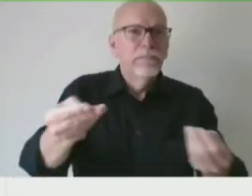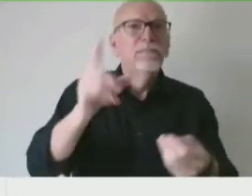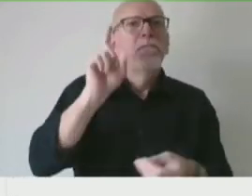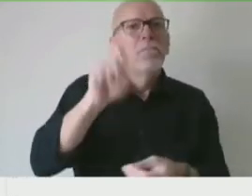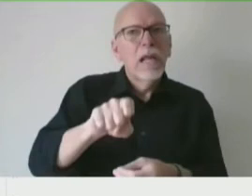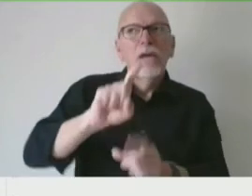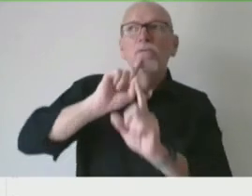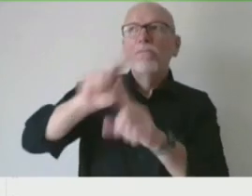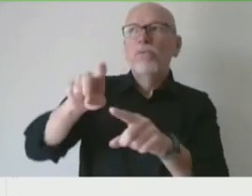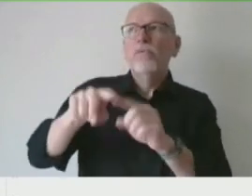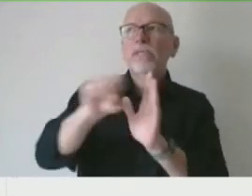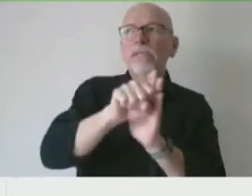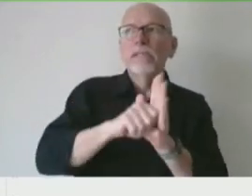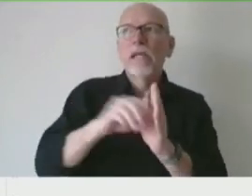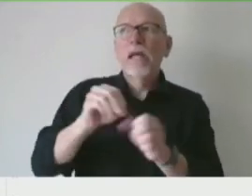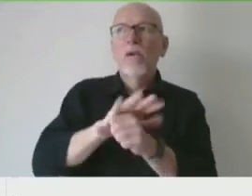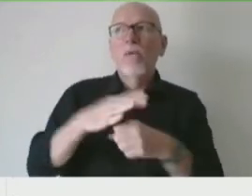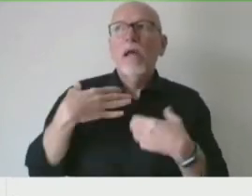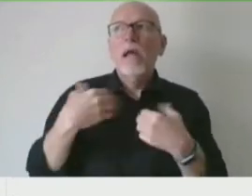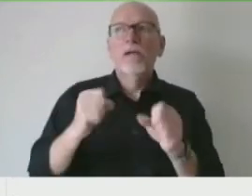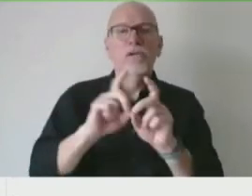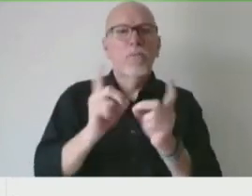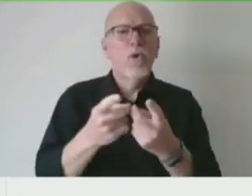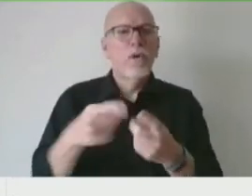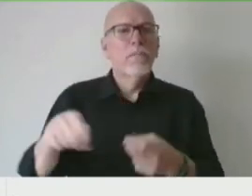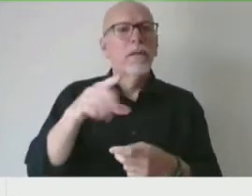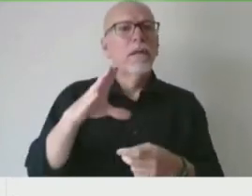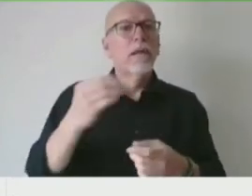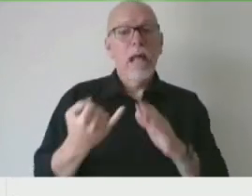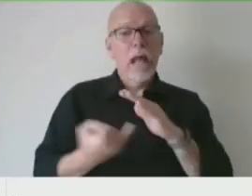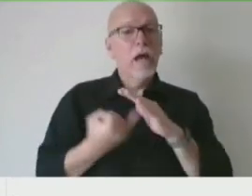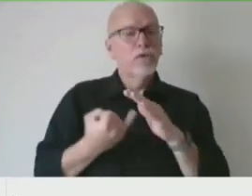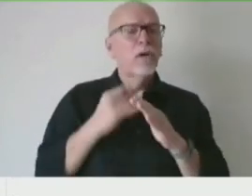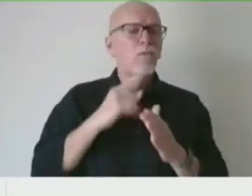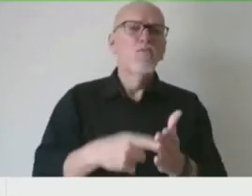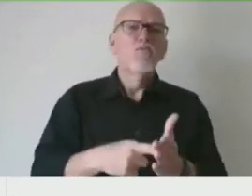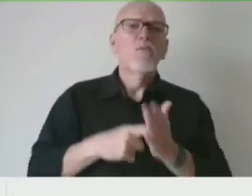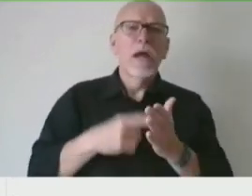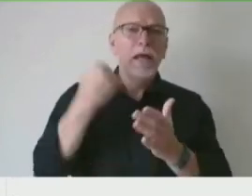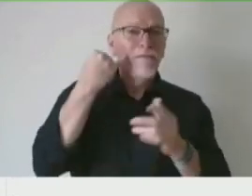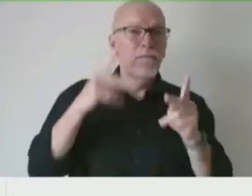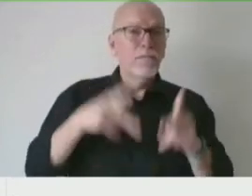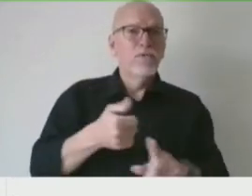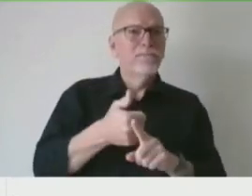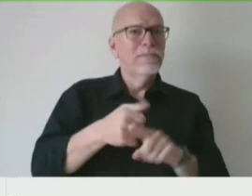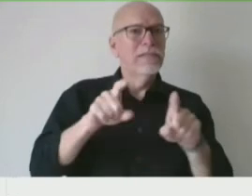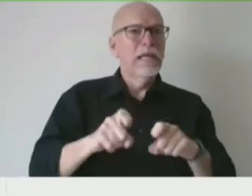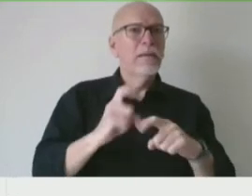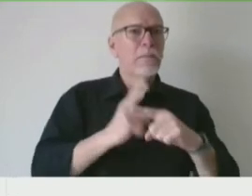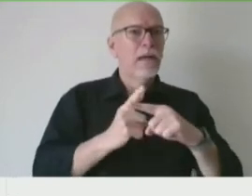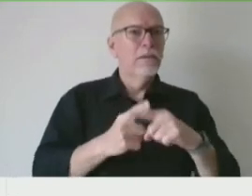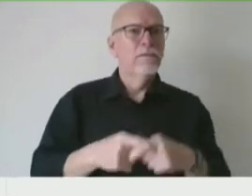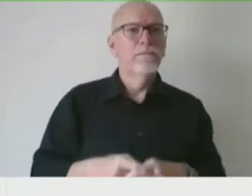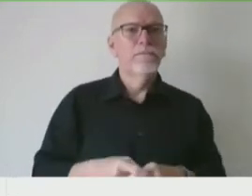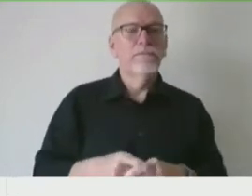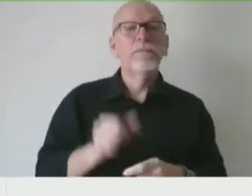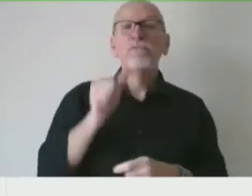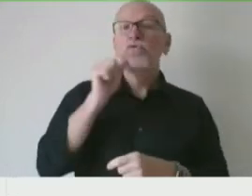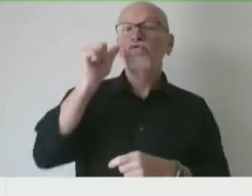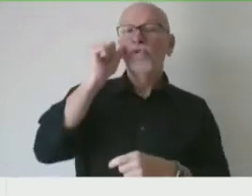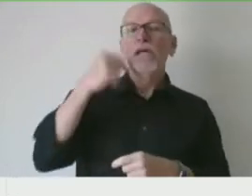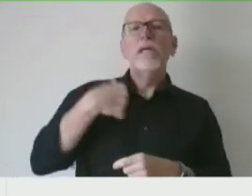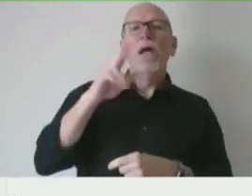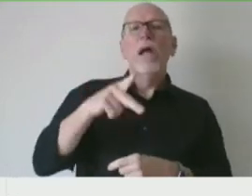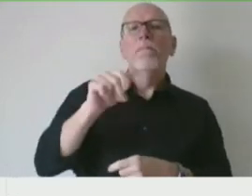to the state and local health departments, and that isolation is required when an individual tests positive. Yesterday, I updated the